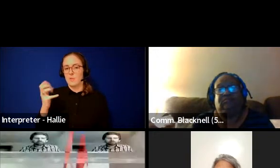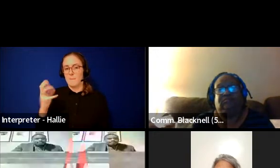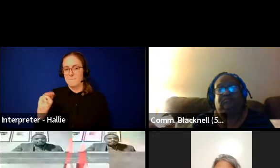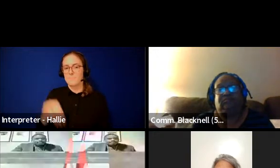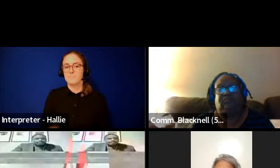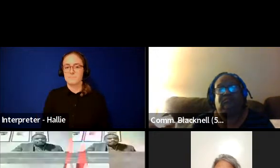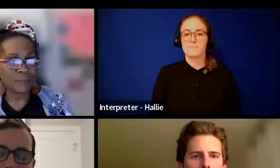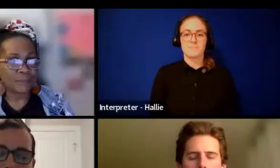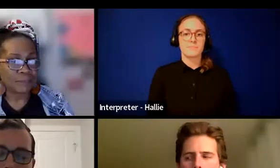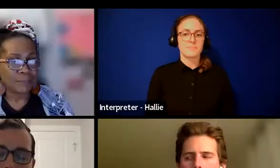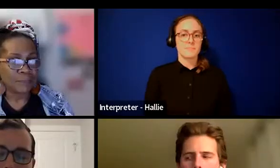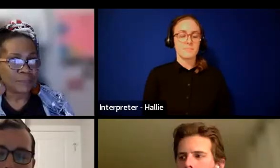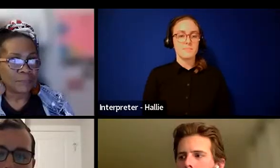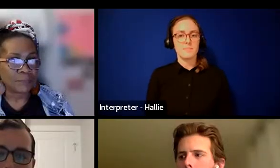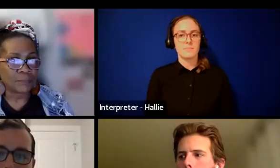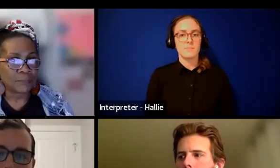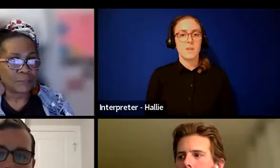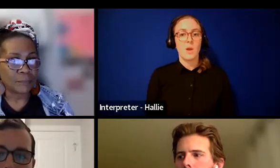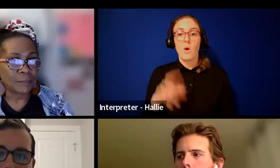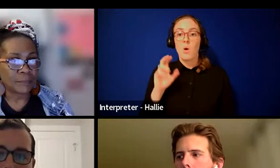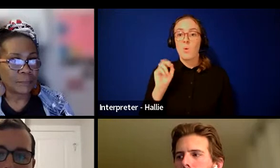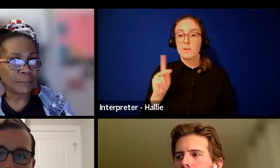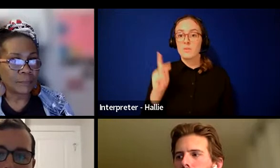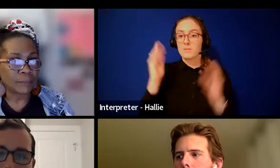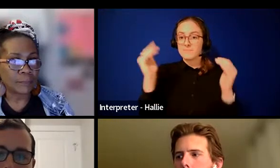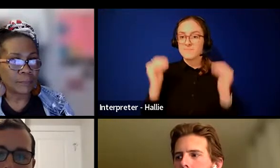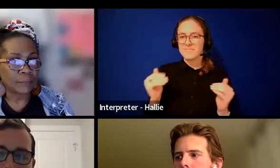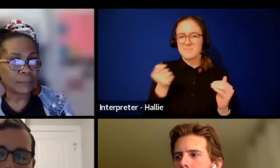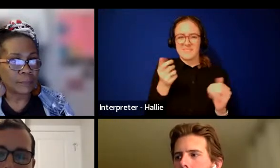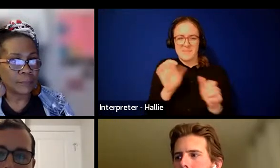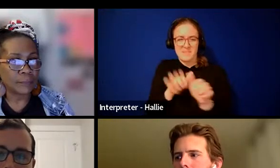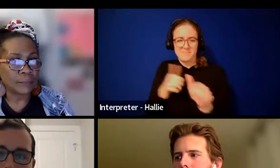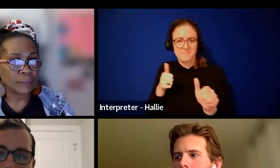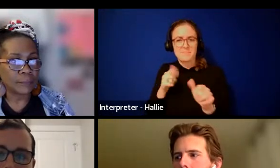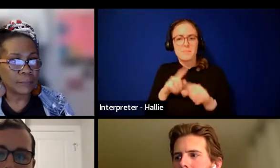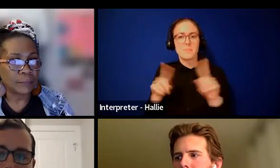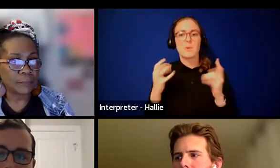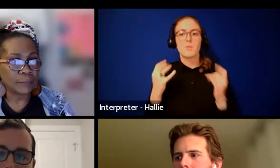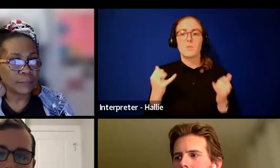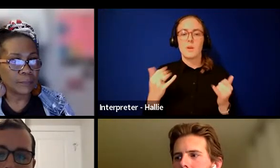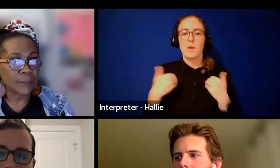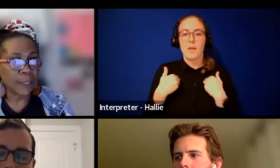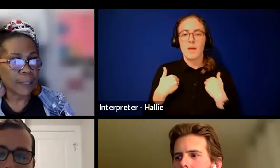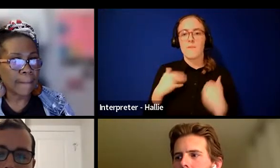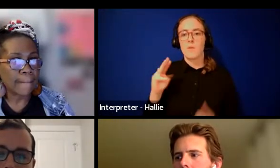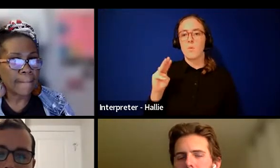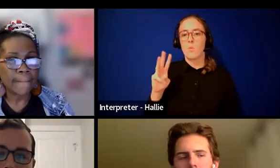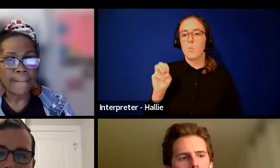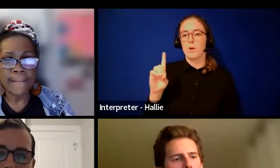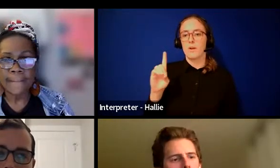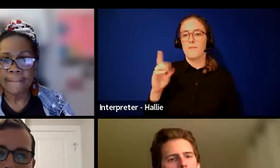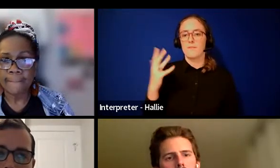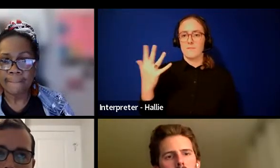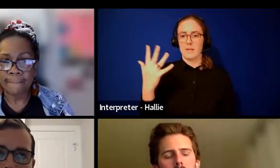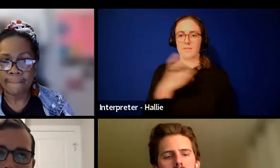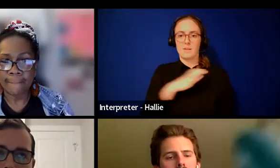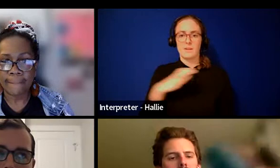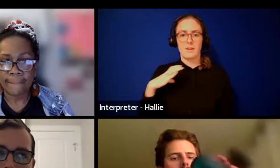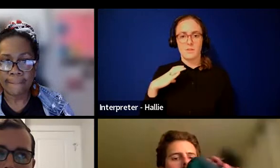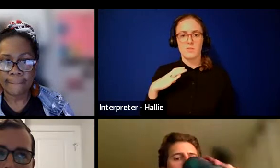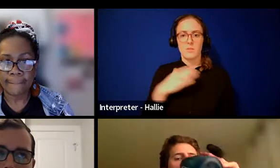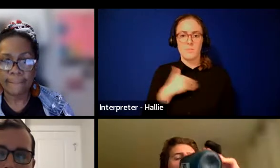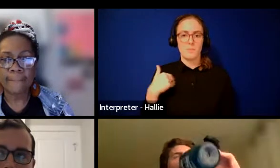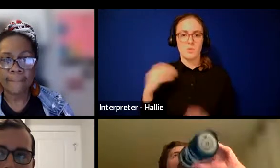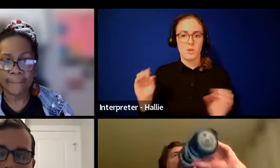the agenda, we're a little bit behind on the time, but next on the agenda, we have the Ward 5 Council Member's Office. We have Mr. Oliver Stout